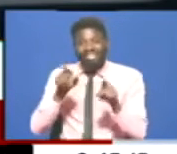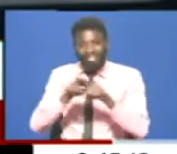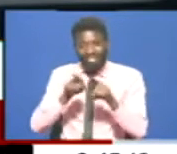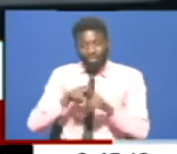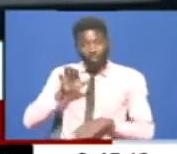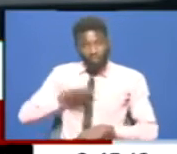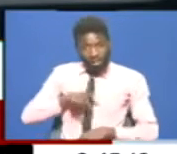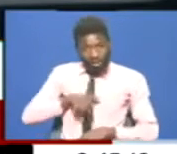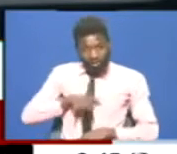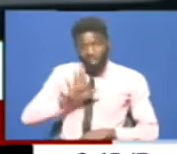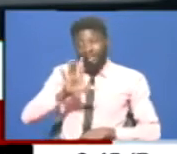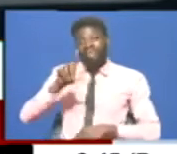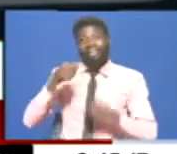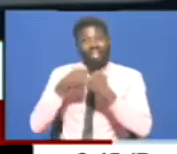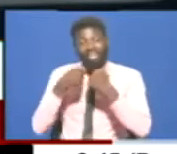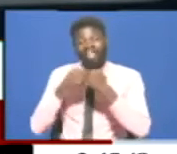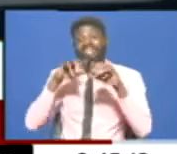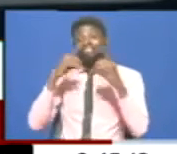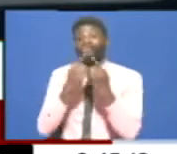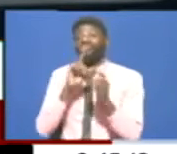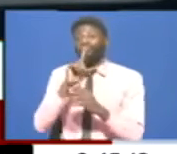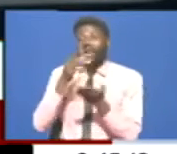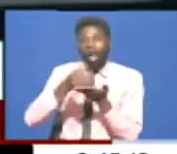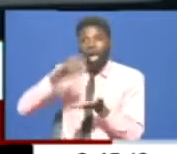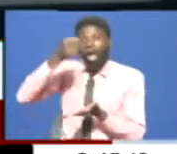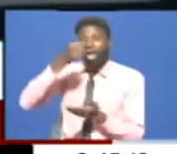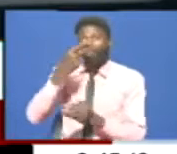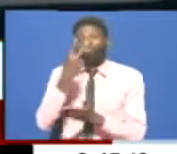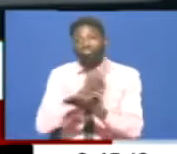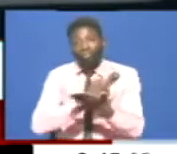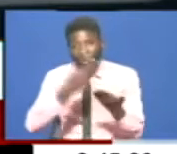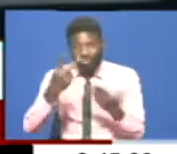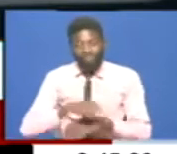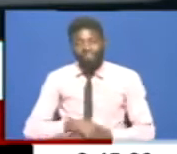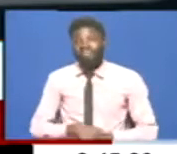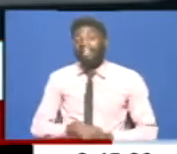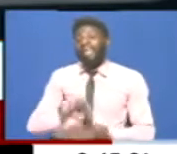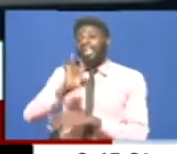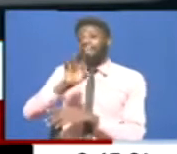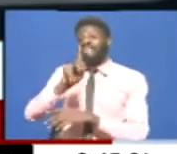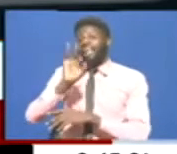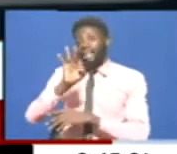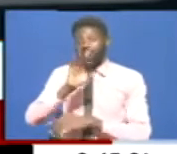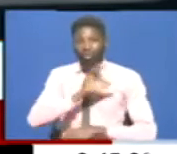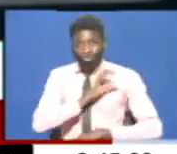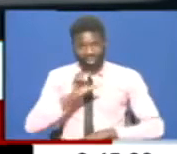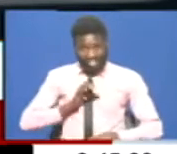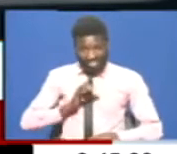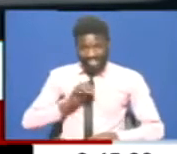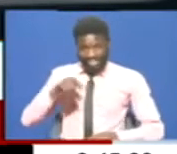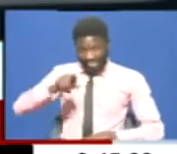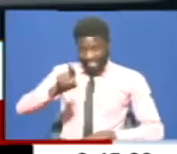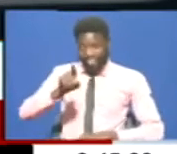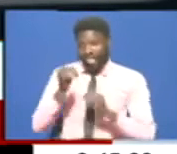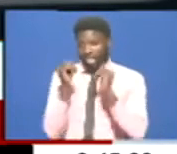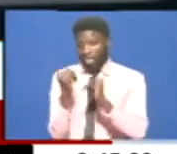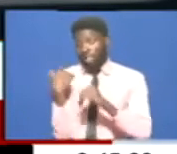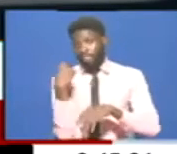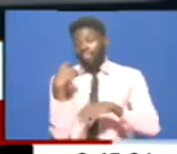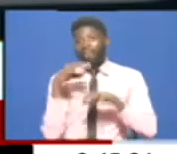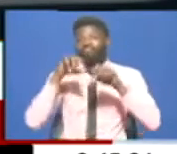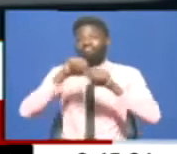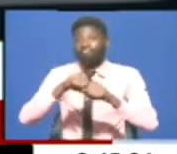for a period of 2 weeks. The announcement was made today by the FKF Caretaker Committee, which officially took office following the